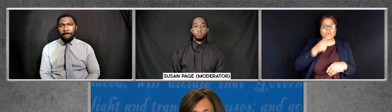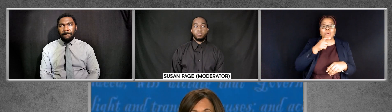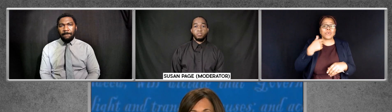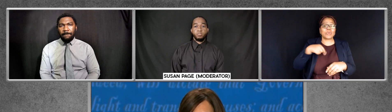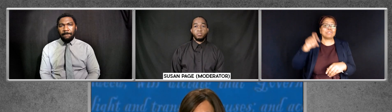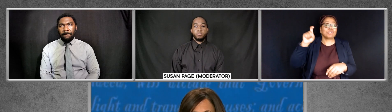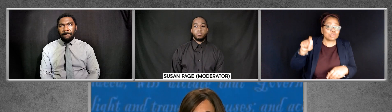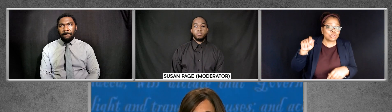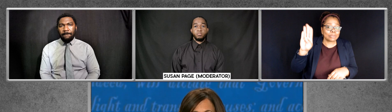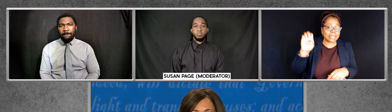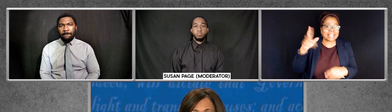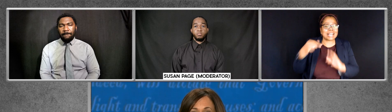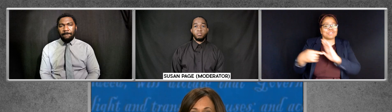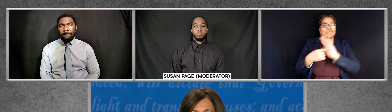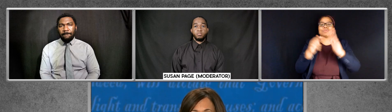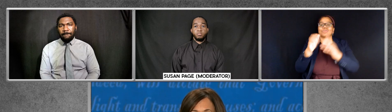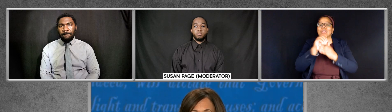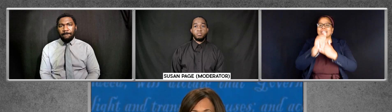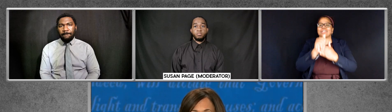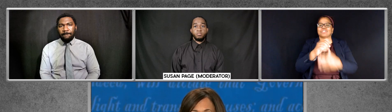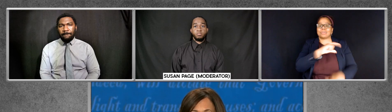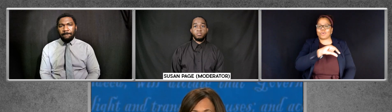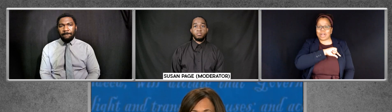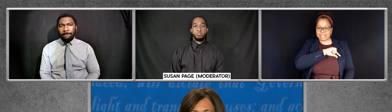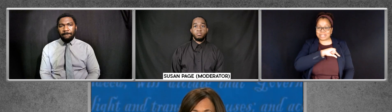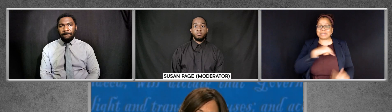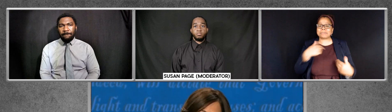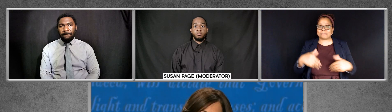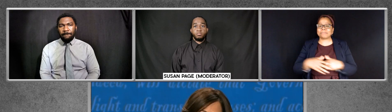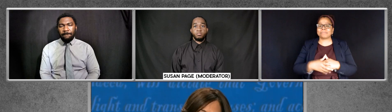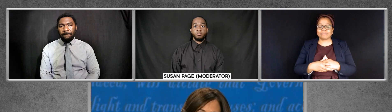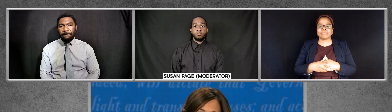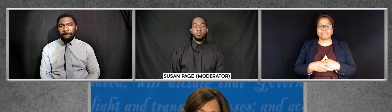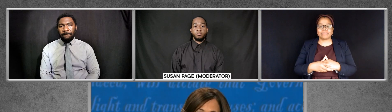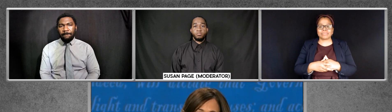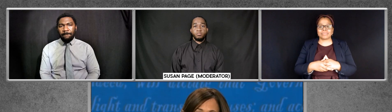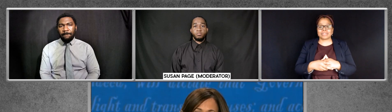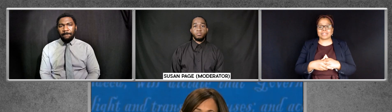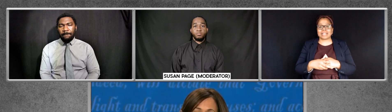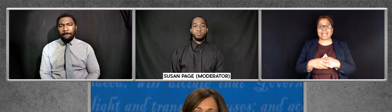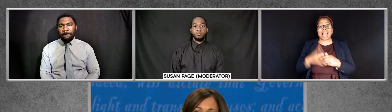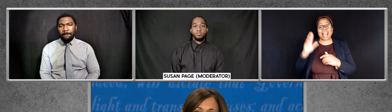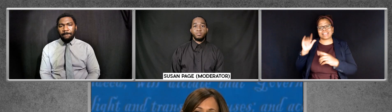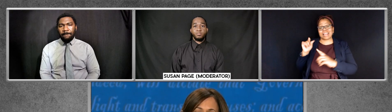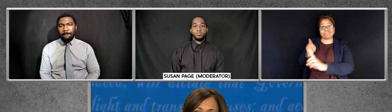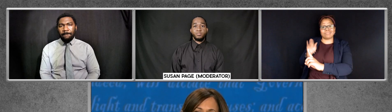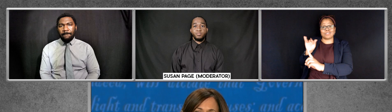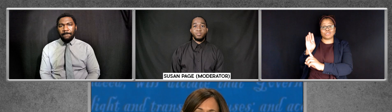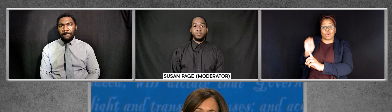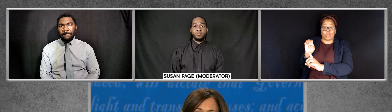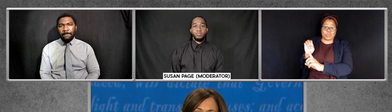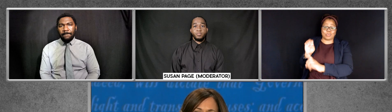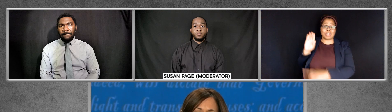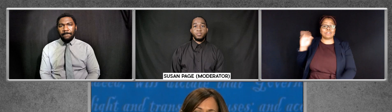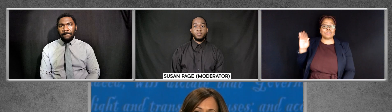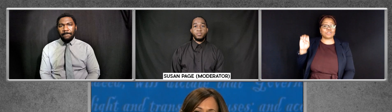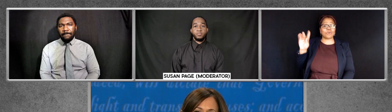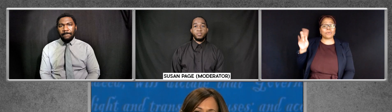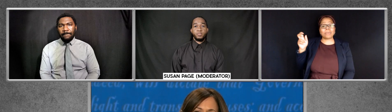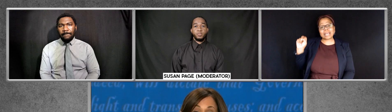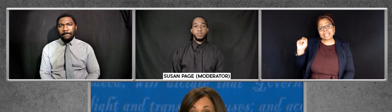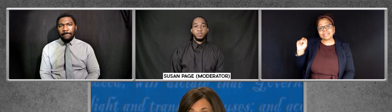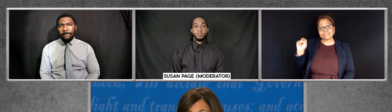is a sign of leadership and is something we should all aspire to be. And that, that brings me to Joe. Joe Biden, one